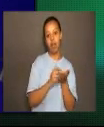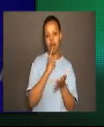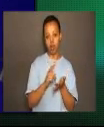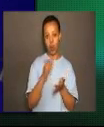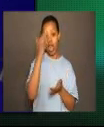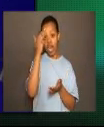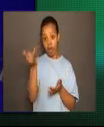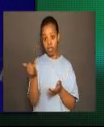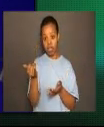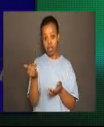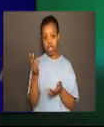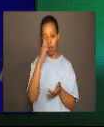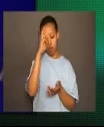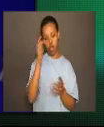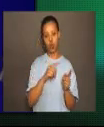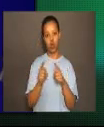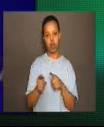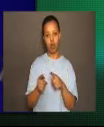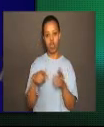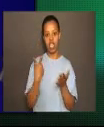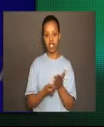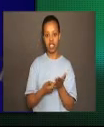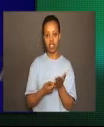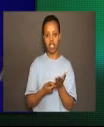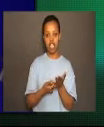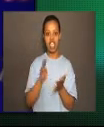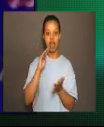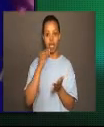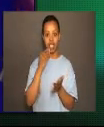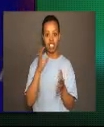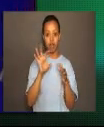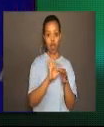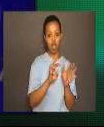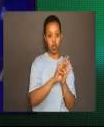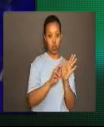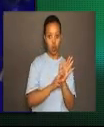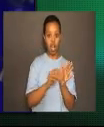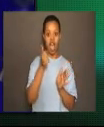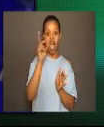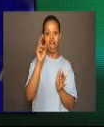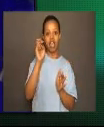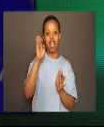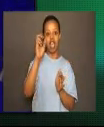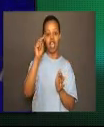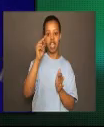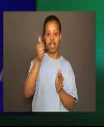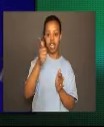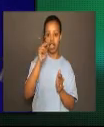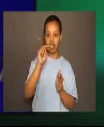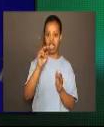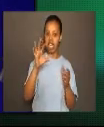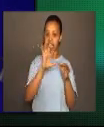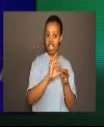Why? Because of the base pairing rule, adenine can only be paired